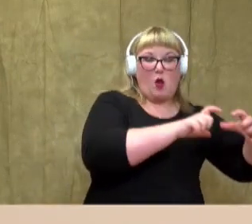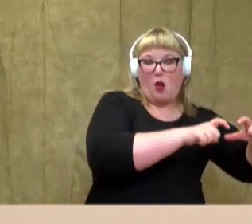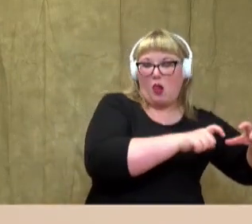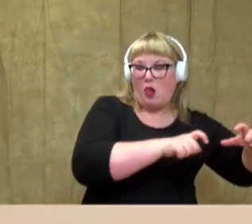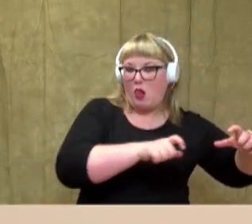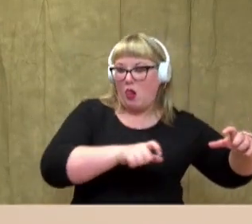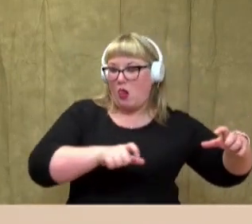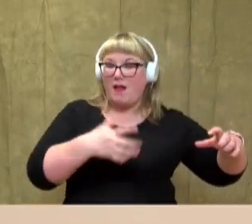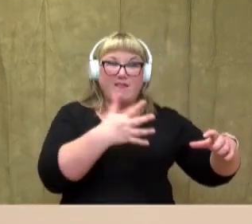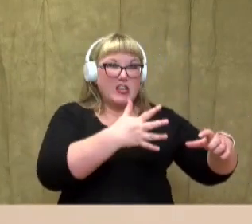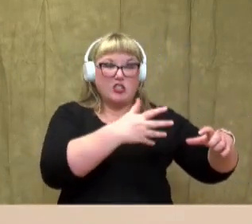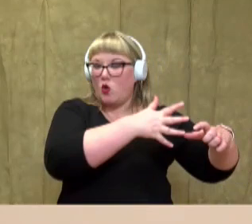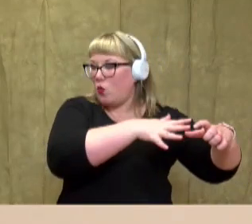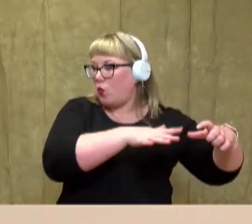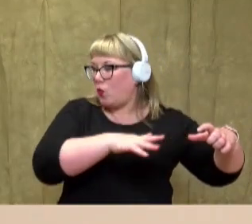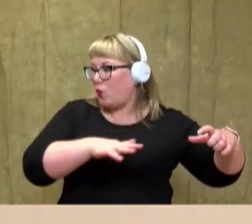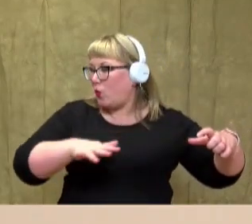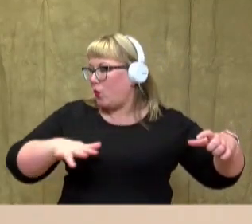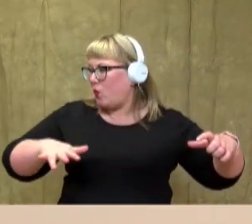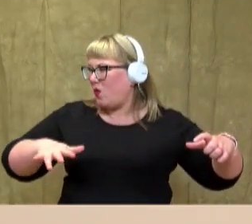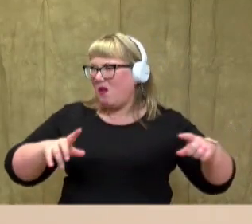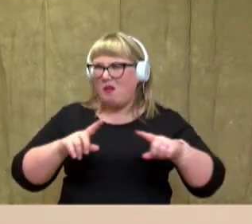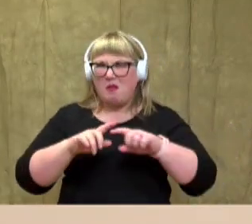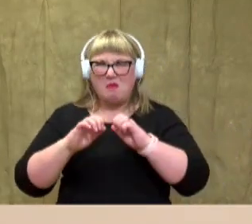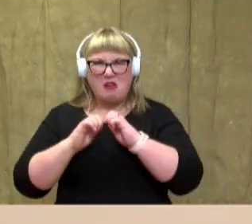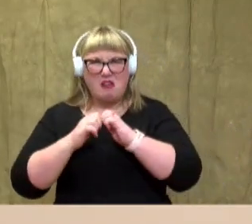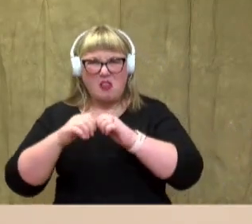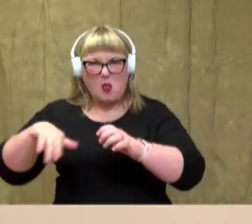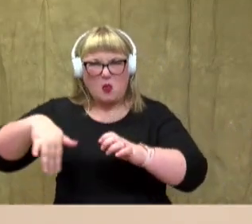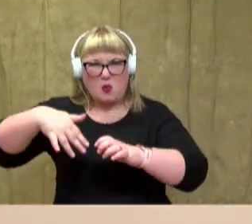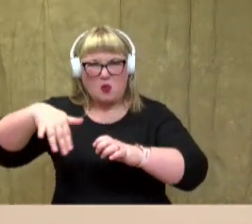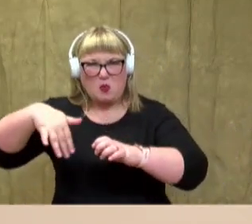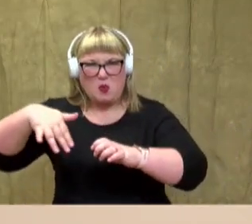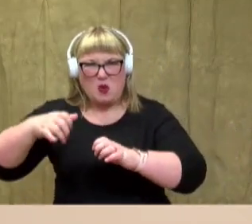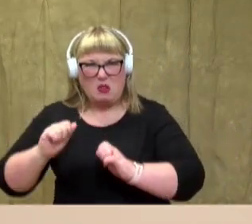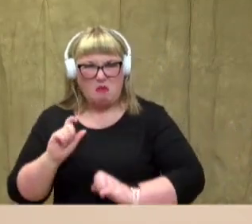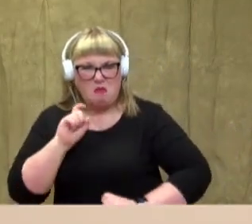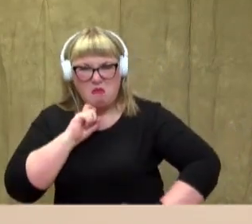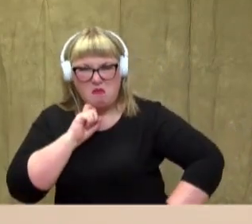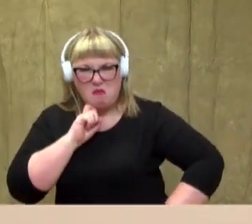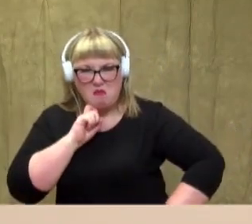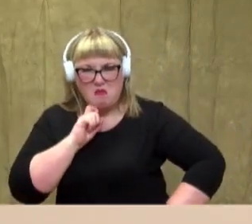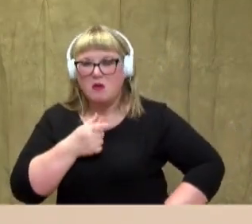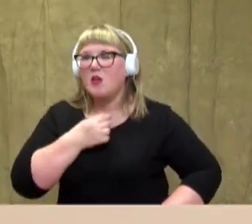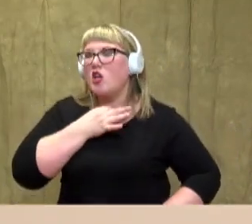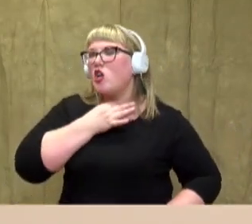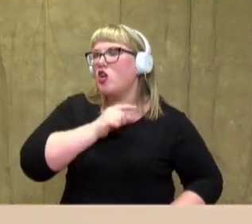belts. But how did they get their swirls? George was curious.